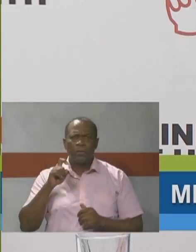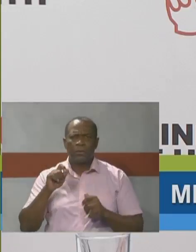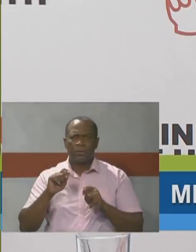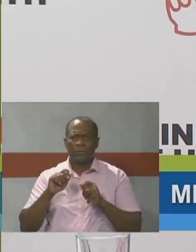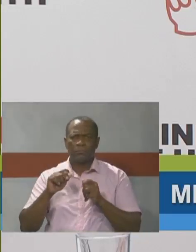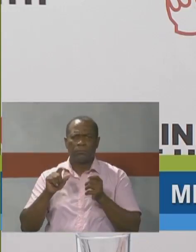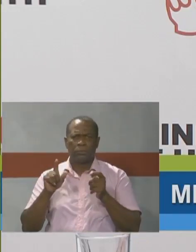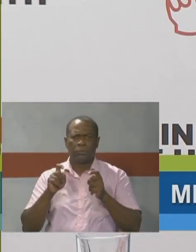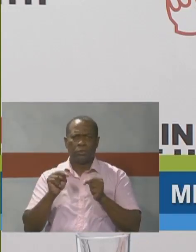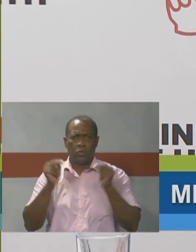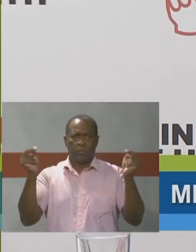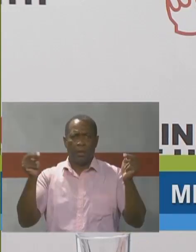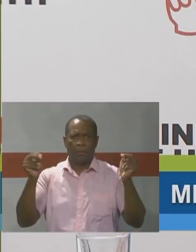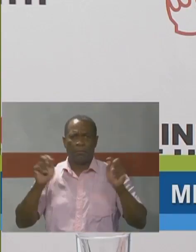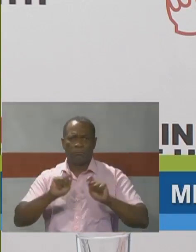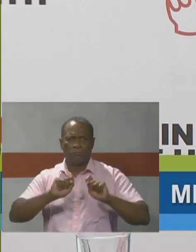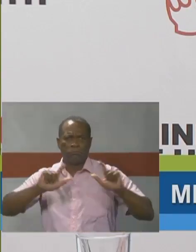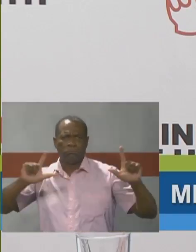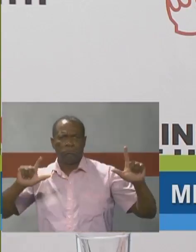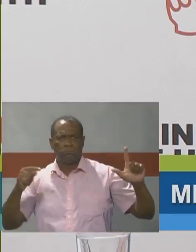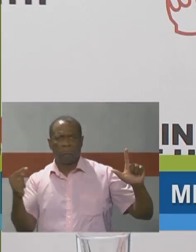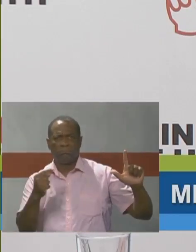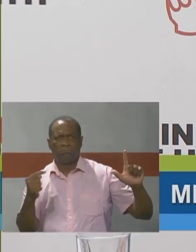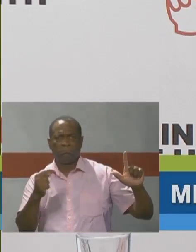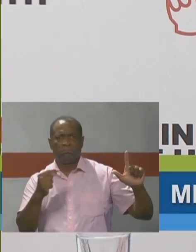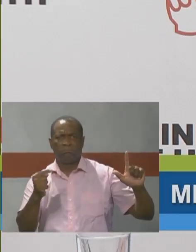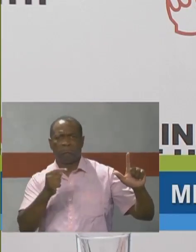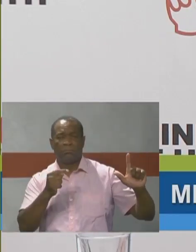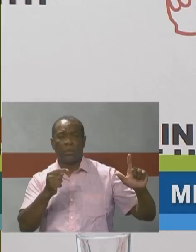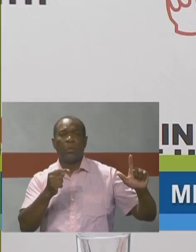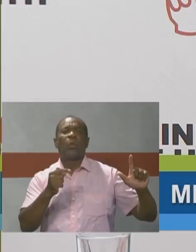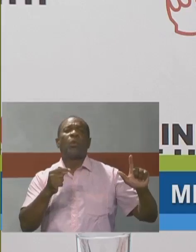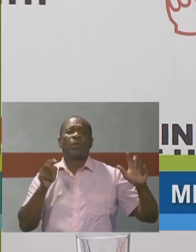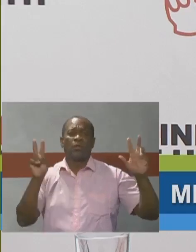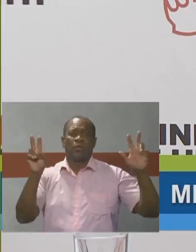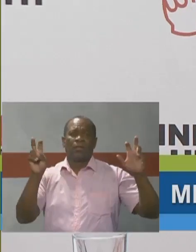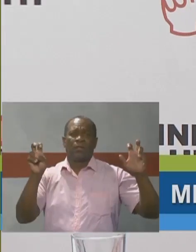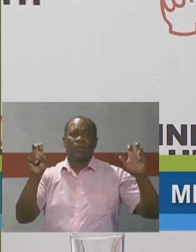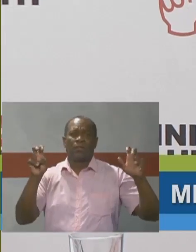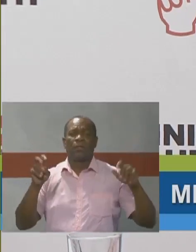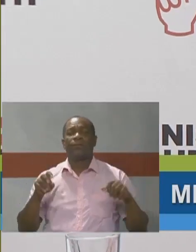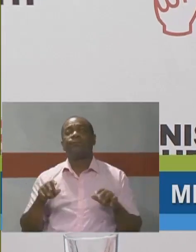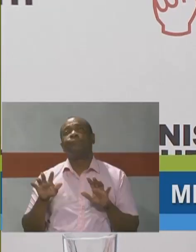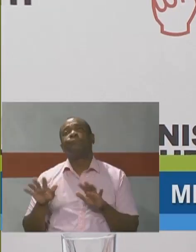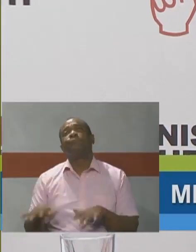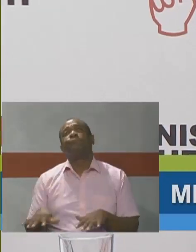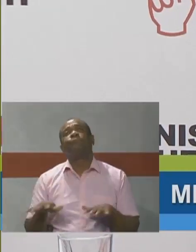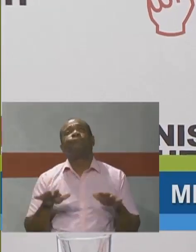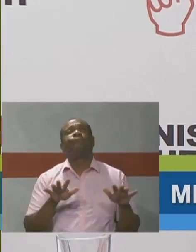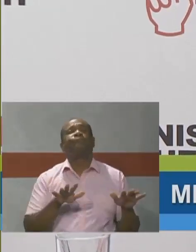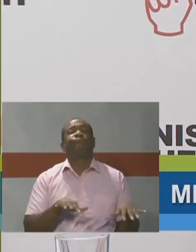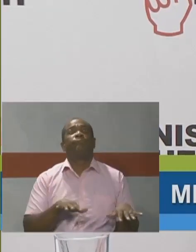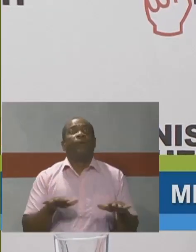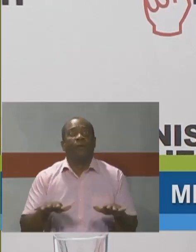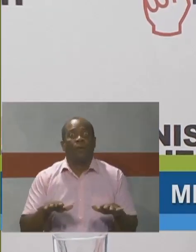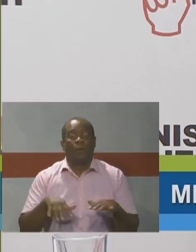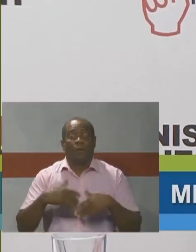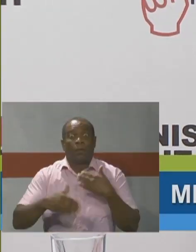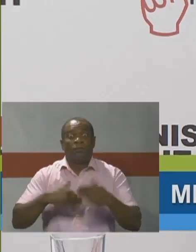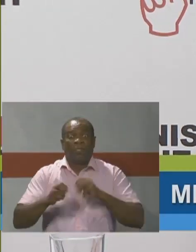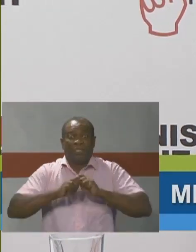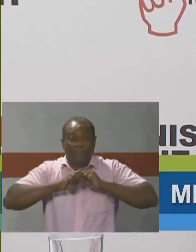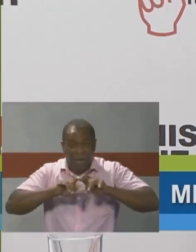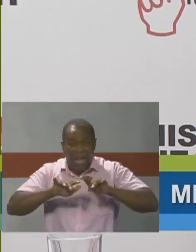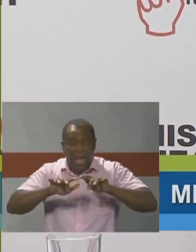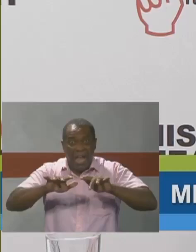"Complacency Caused Deadly Surge," and this is an interview that Dr. Carissa Etienne did.